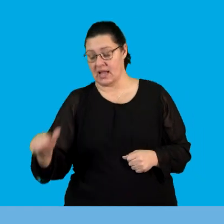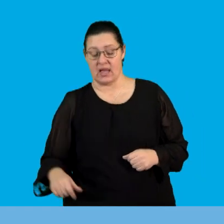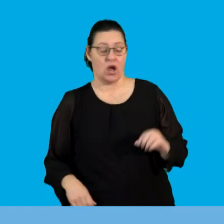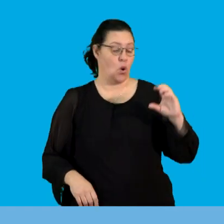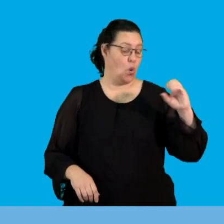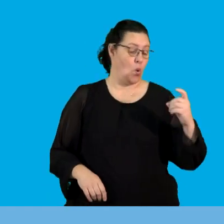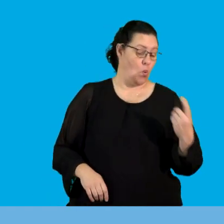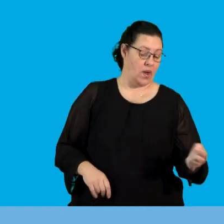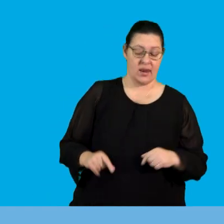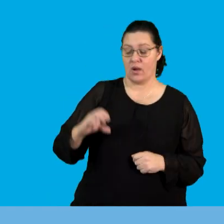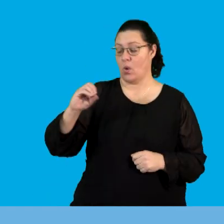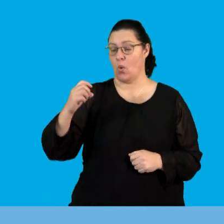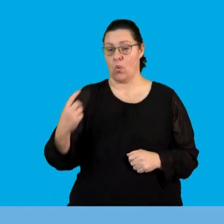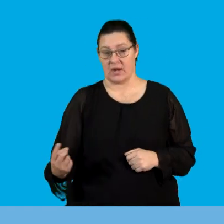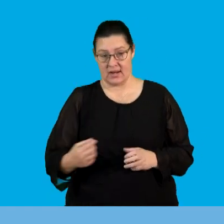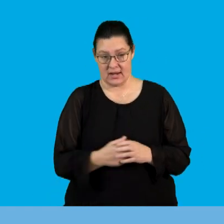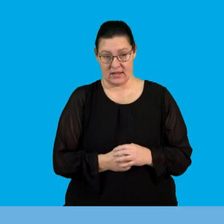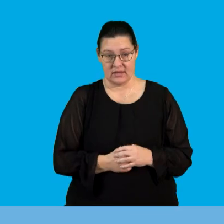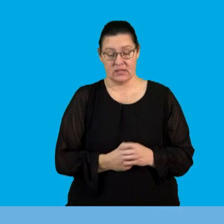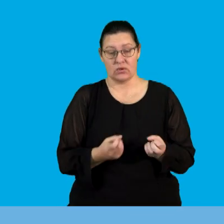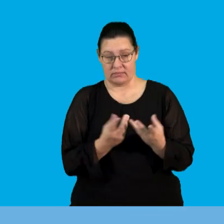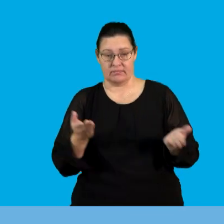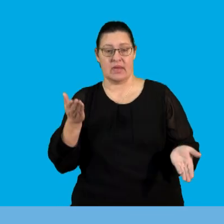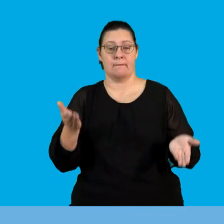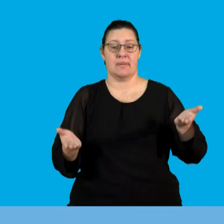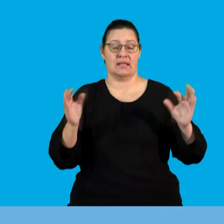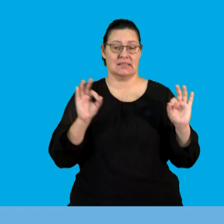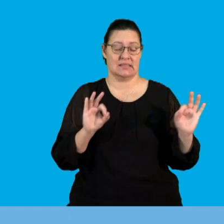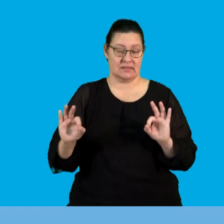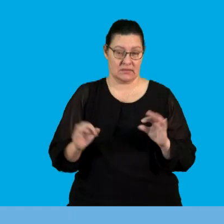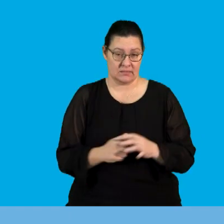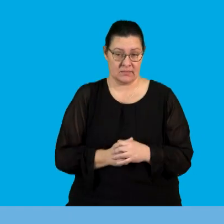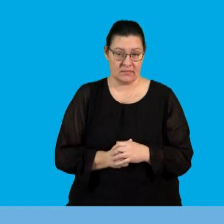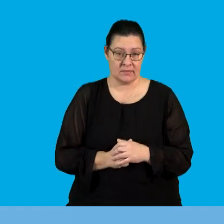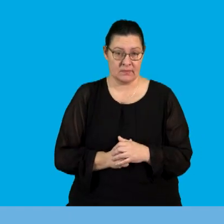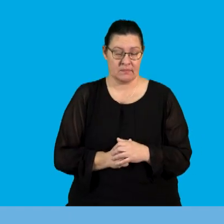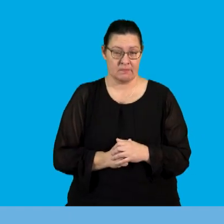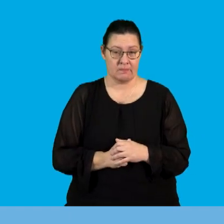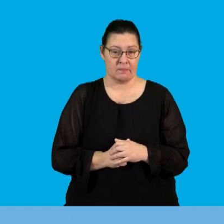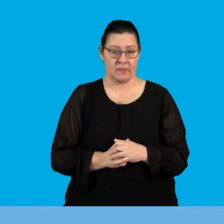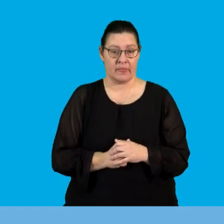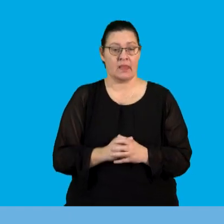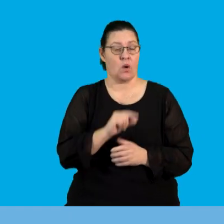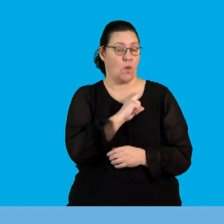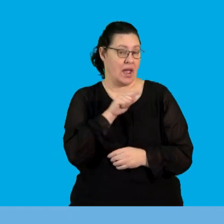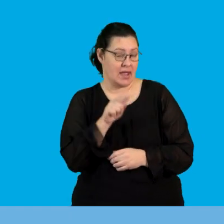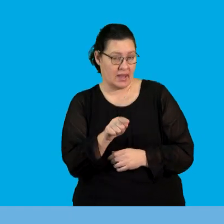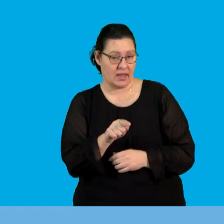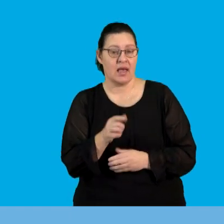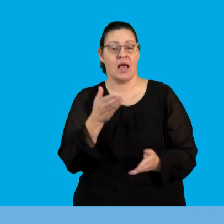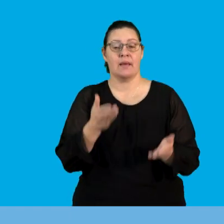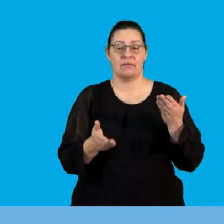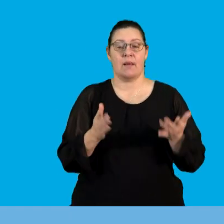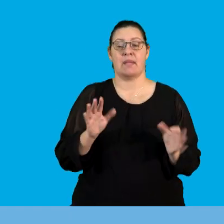1 oxygen, 1 oxygen. So the number of atoms on the left-hand side are equal to the number of atoms on the right-hand side. And because of